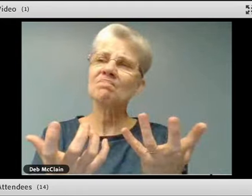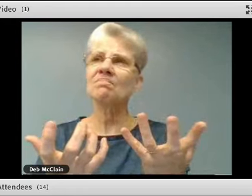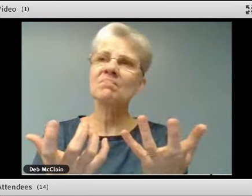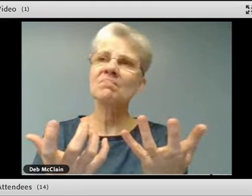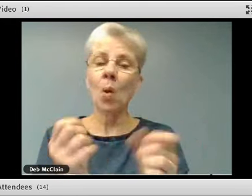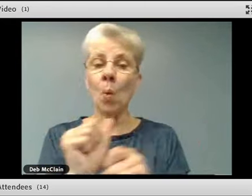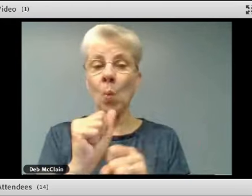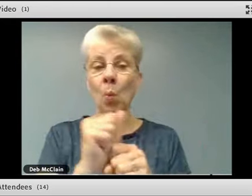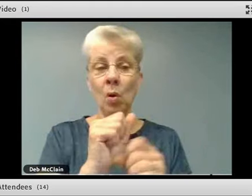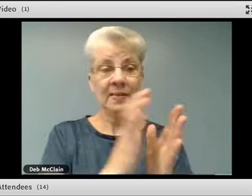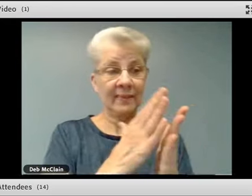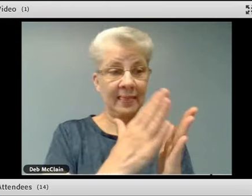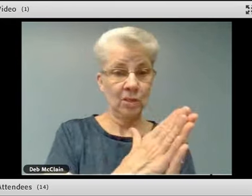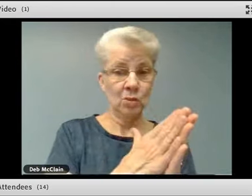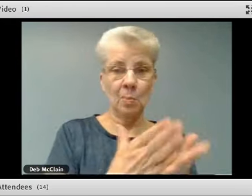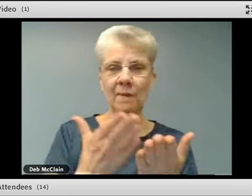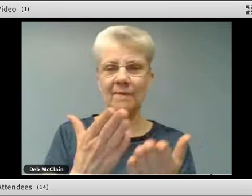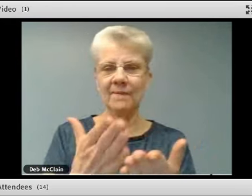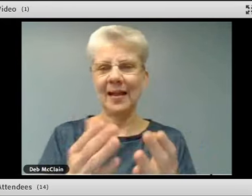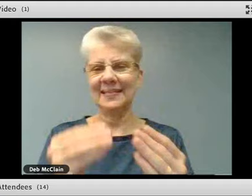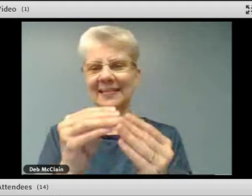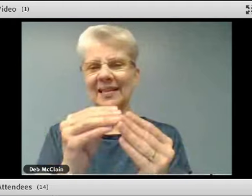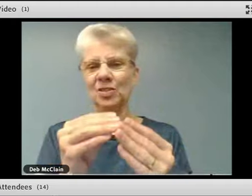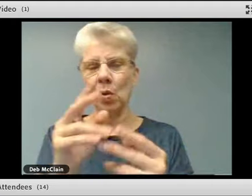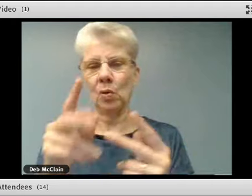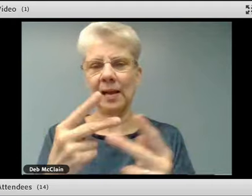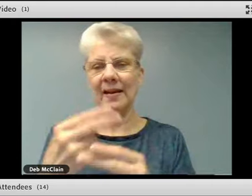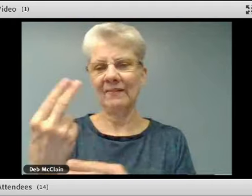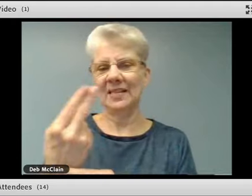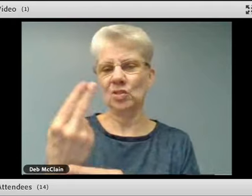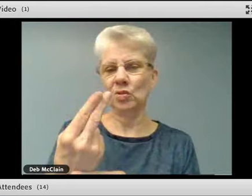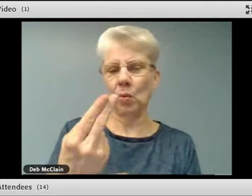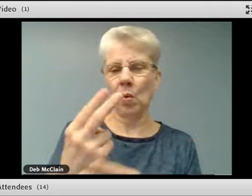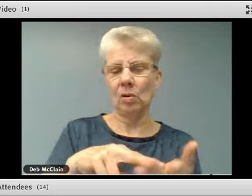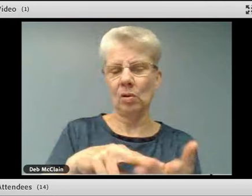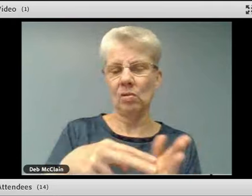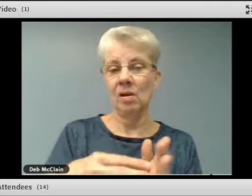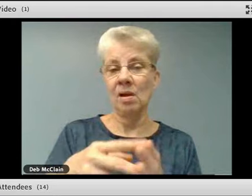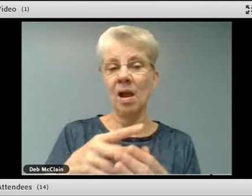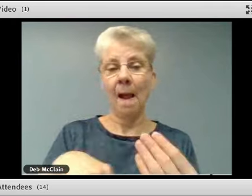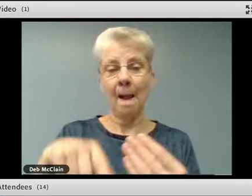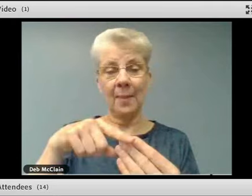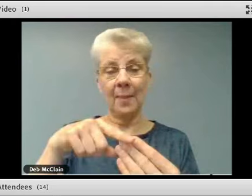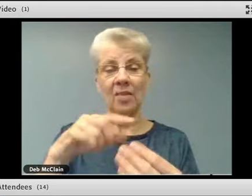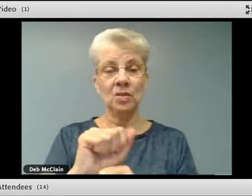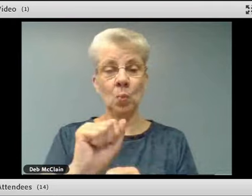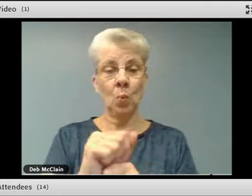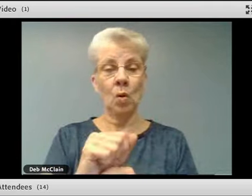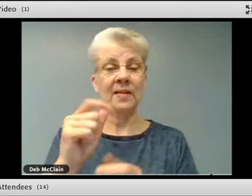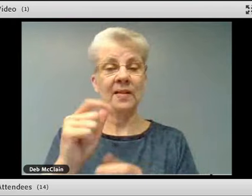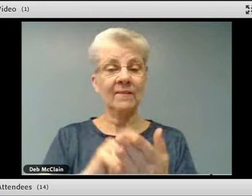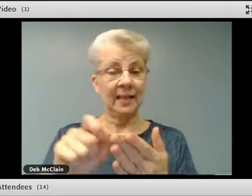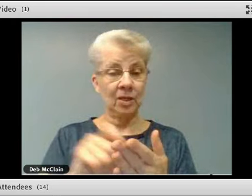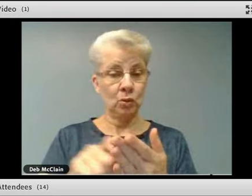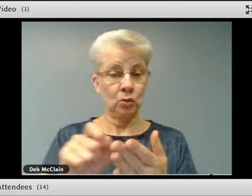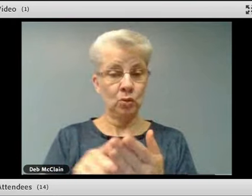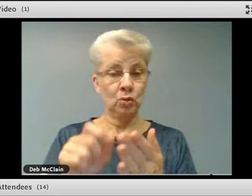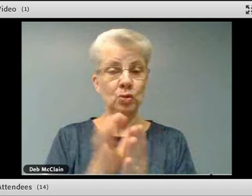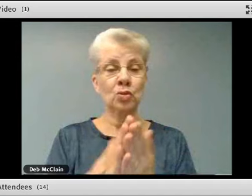literature, provides additional historical context around these works of literature, and helps put them in